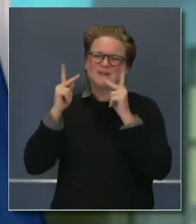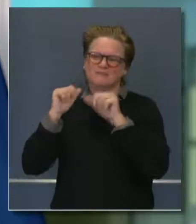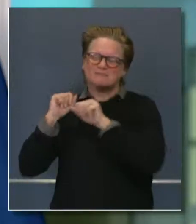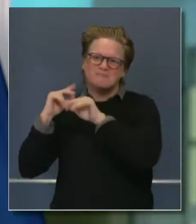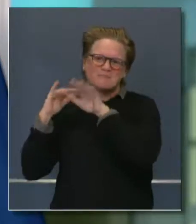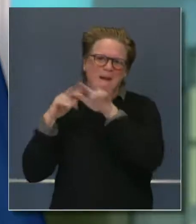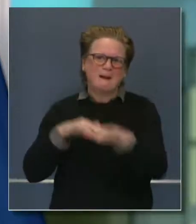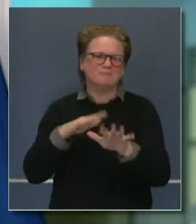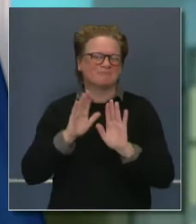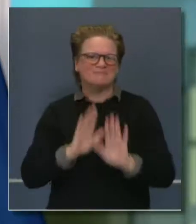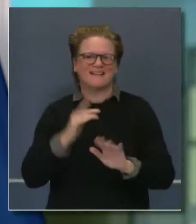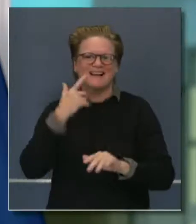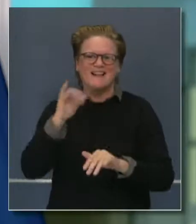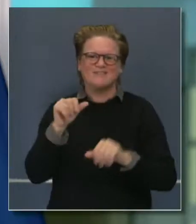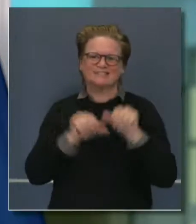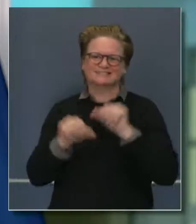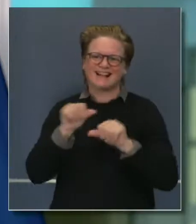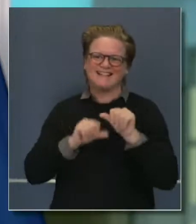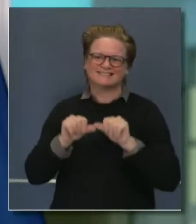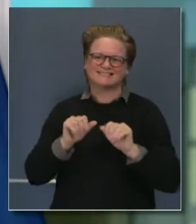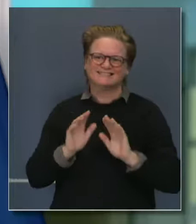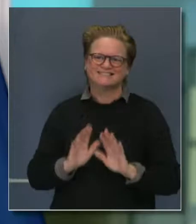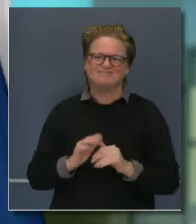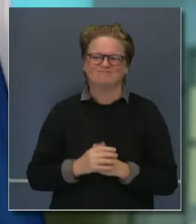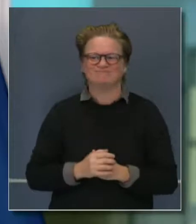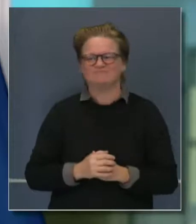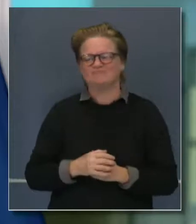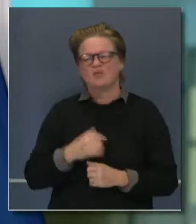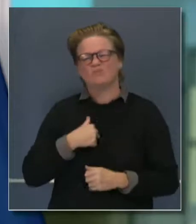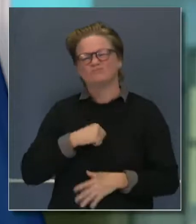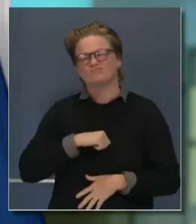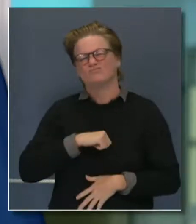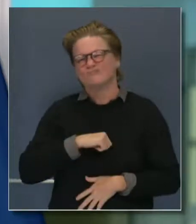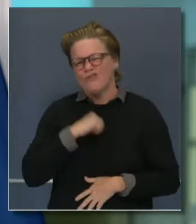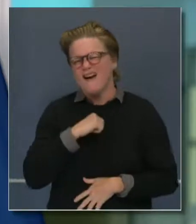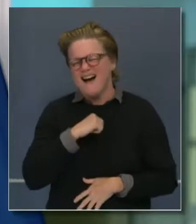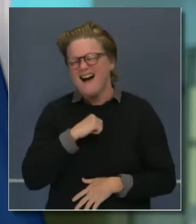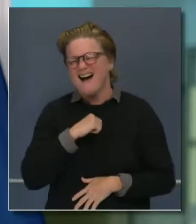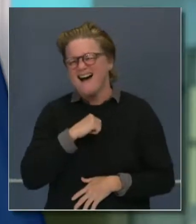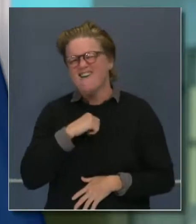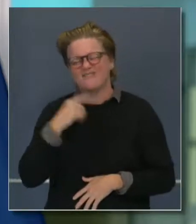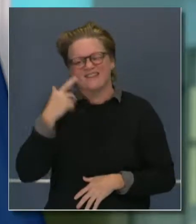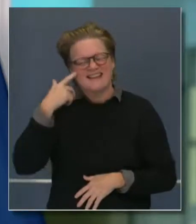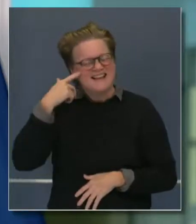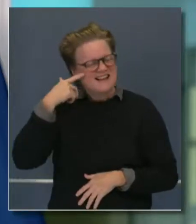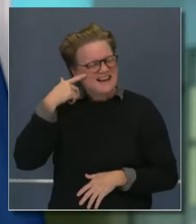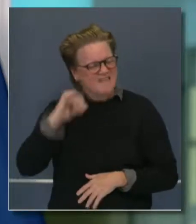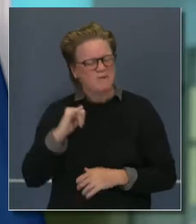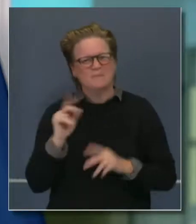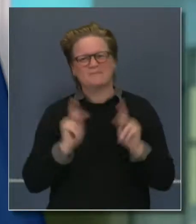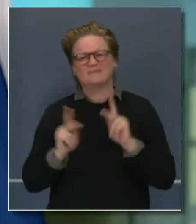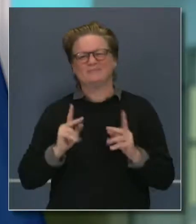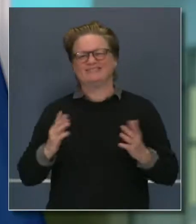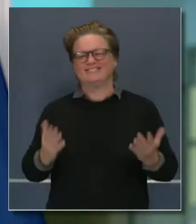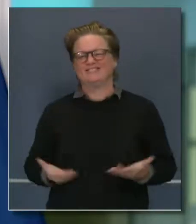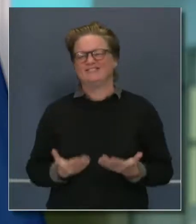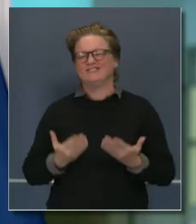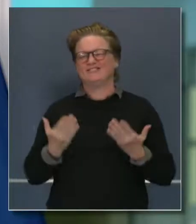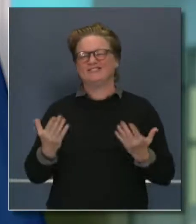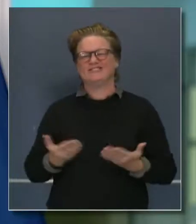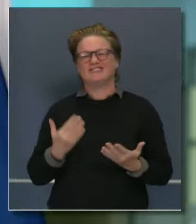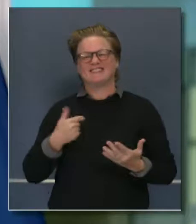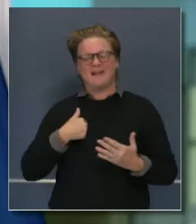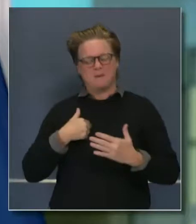deep reverential pride as Californian myself, born and raised, but also I think as it relates to